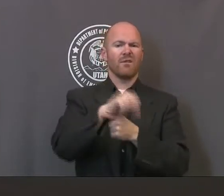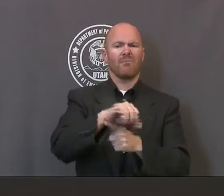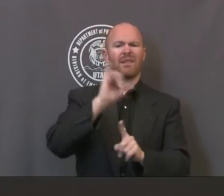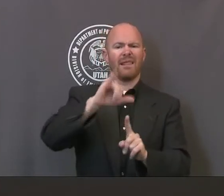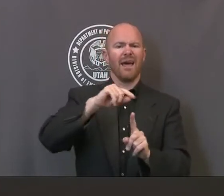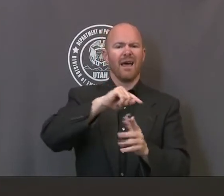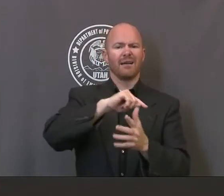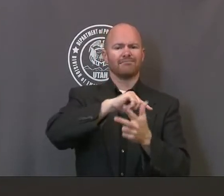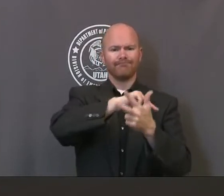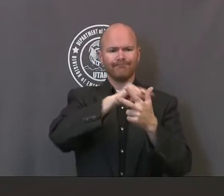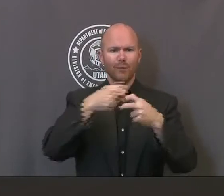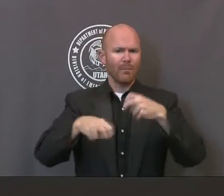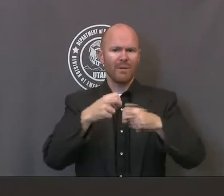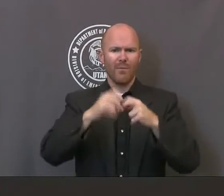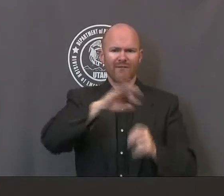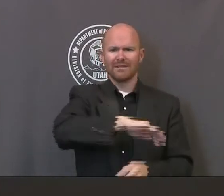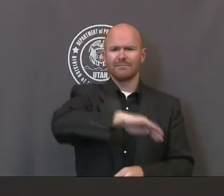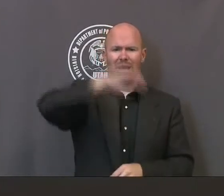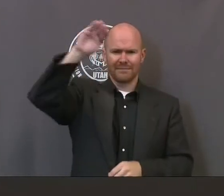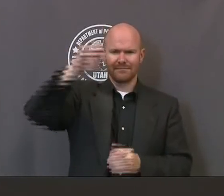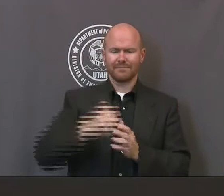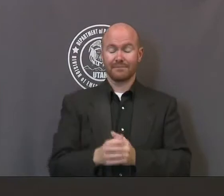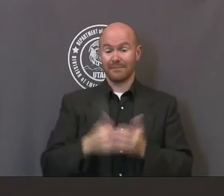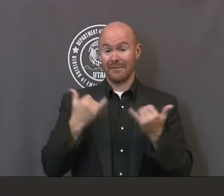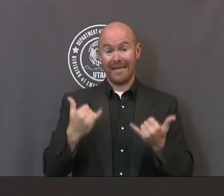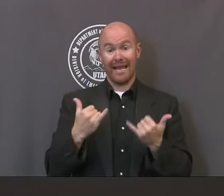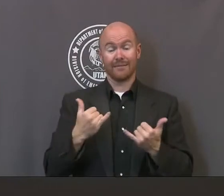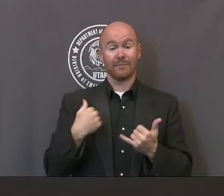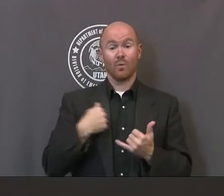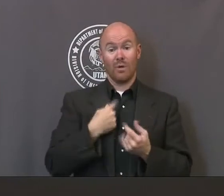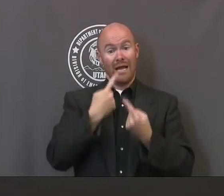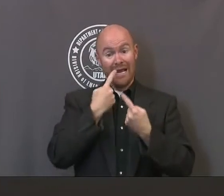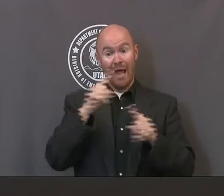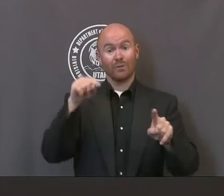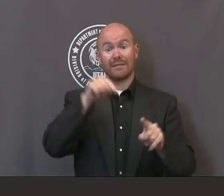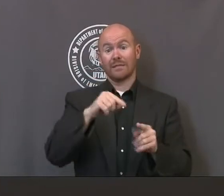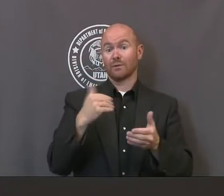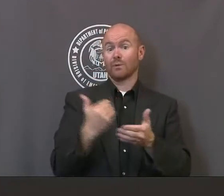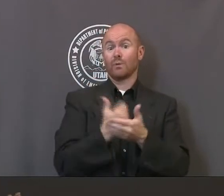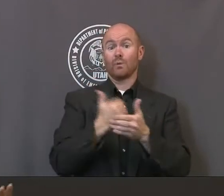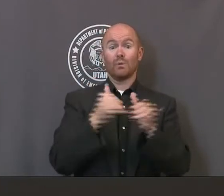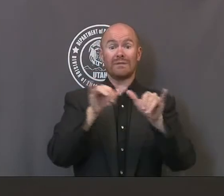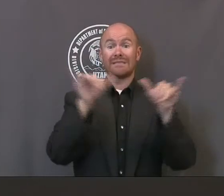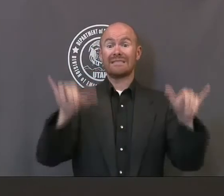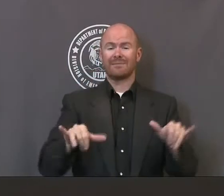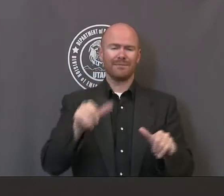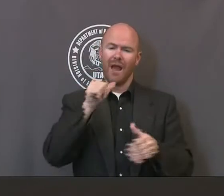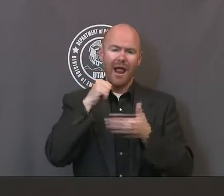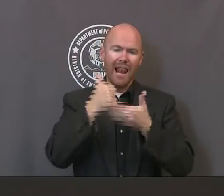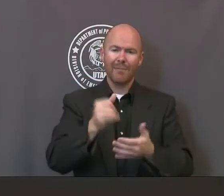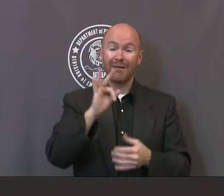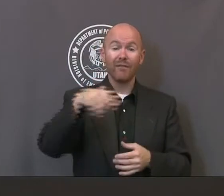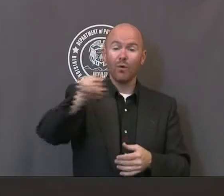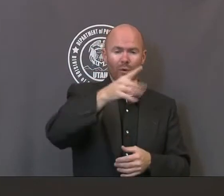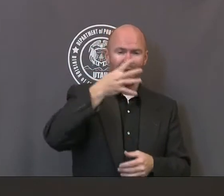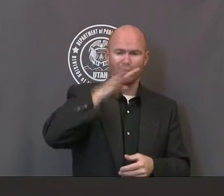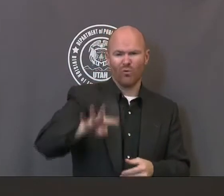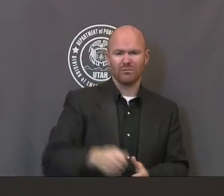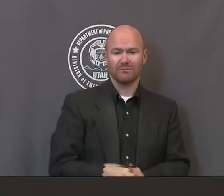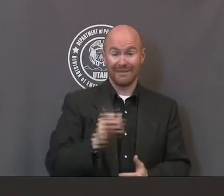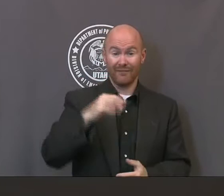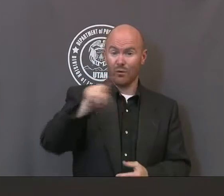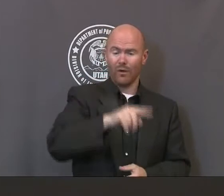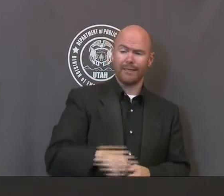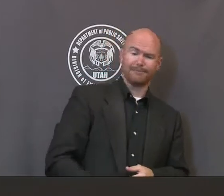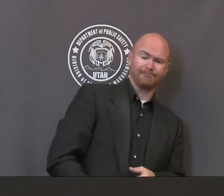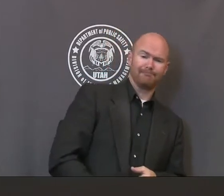to where we need to be. Our announcing this new system is of no real value without your engagement. It means literally nothing.